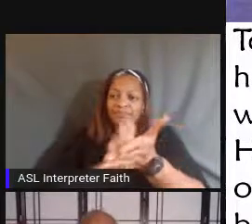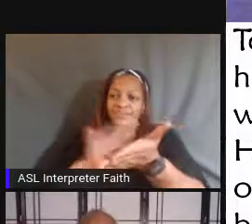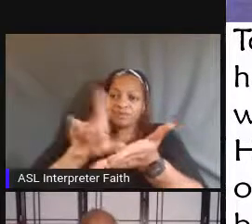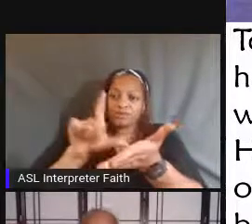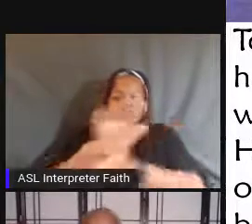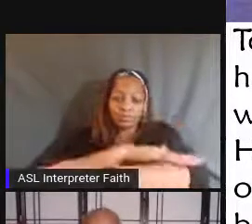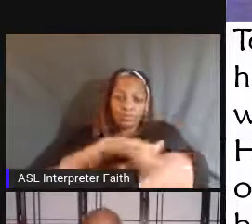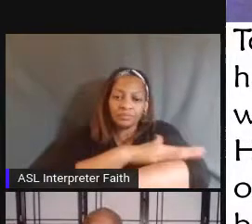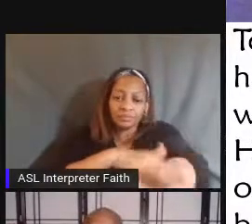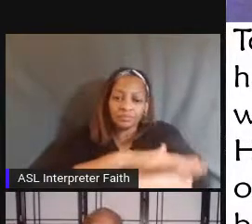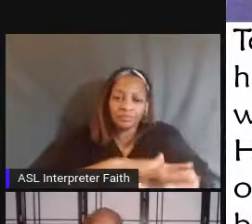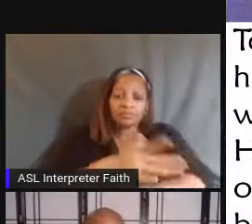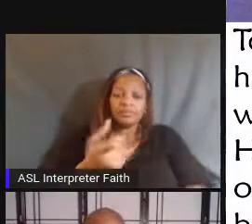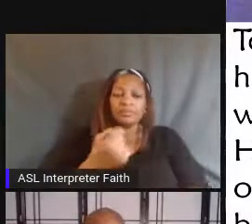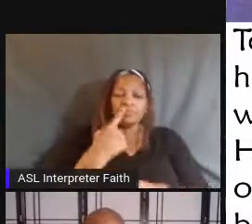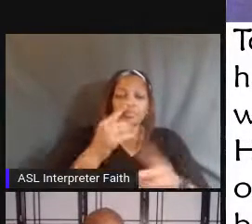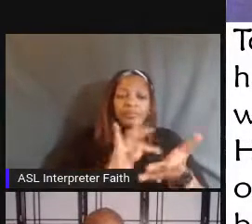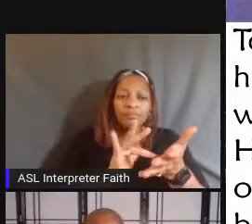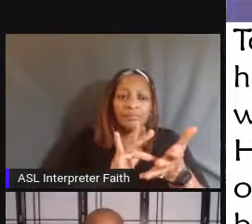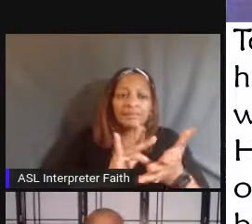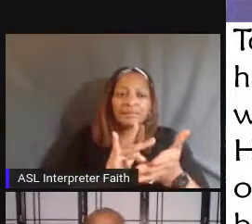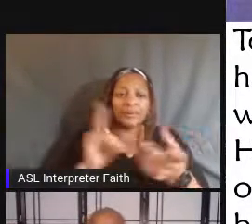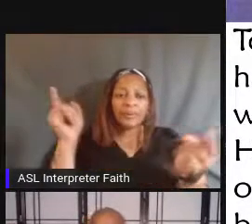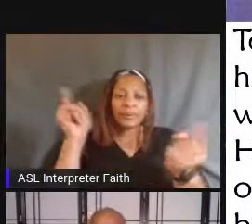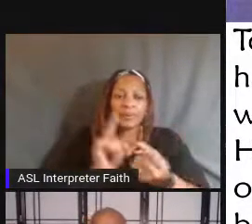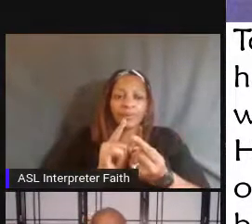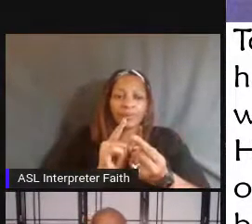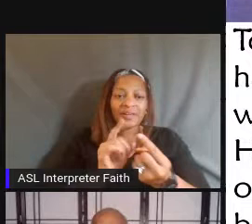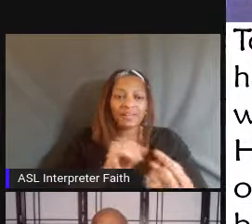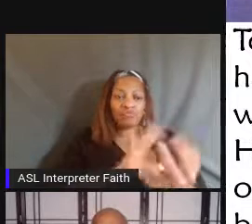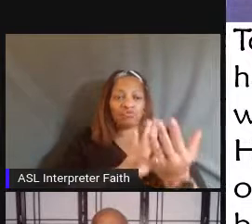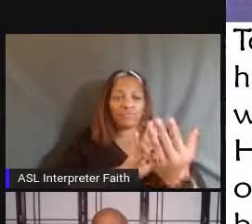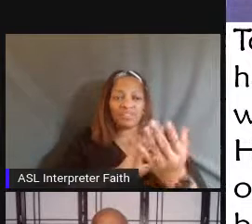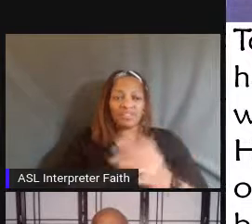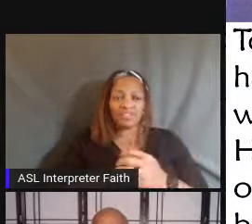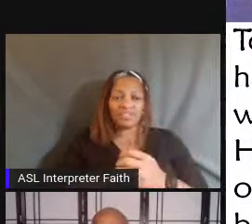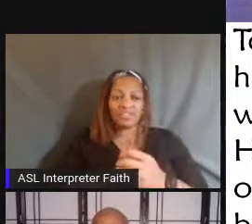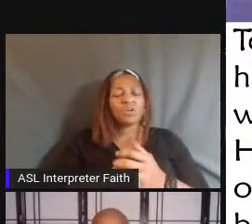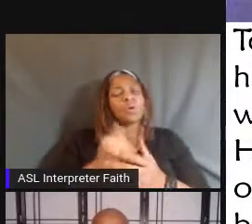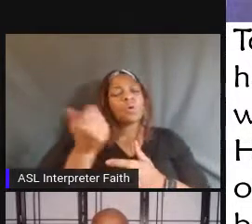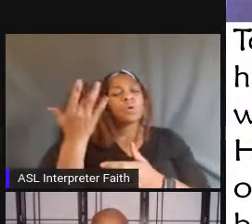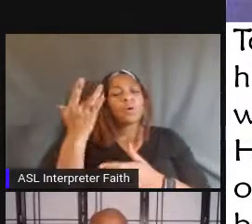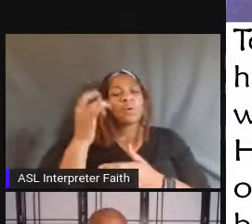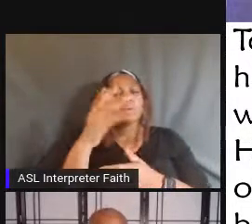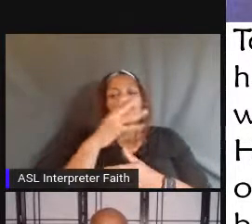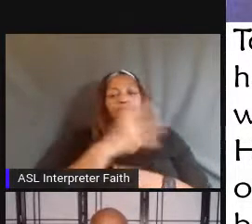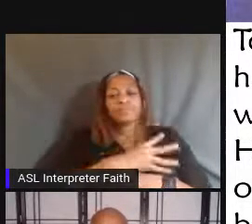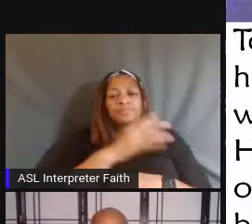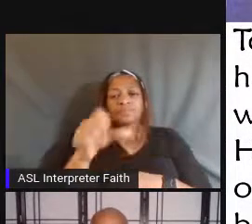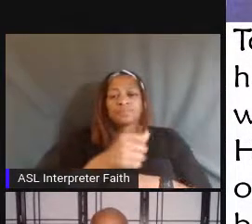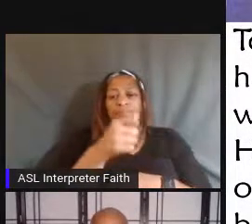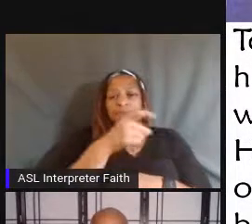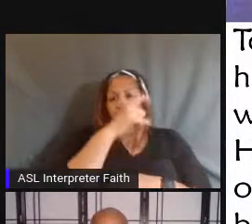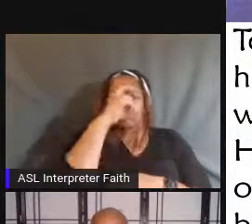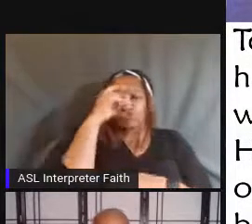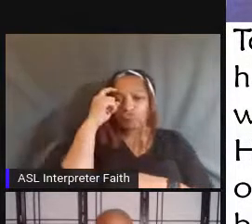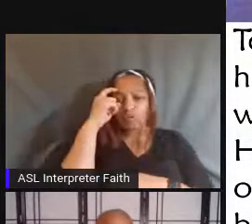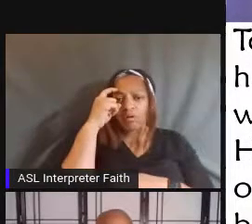something. We address it. Why would we not do the same thing for any traumas, guilt,